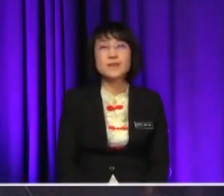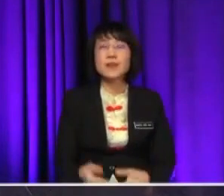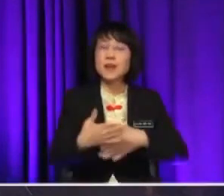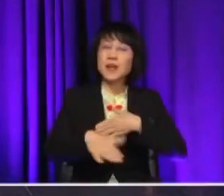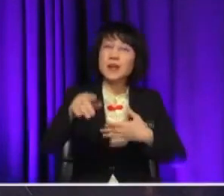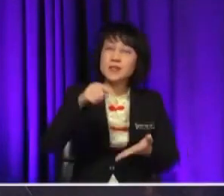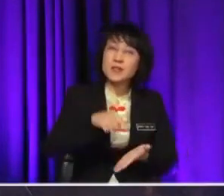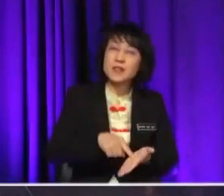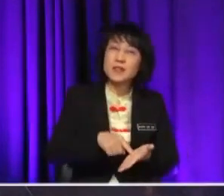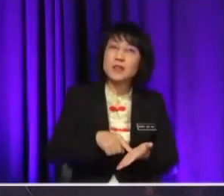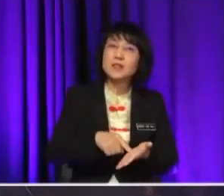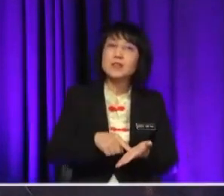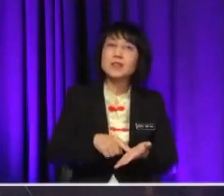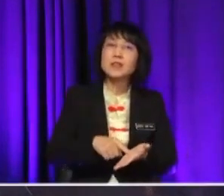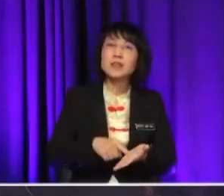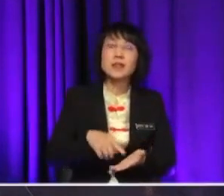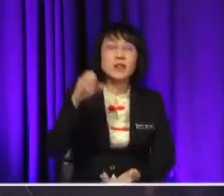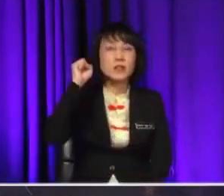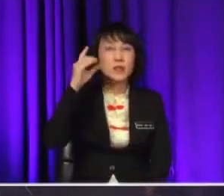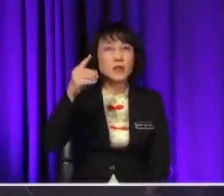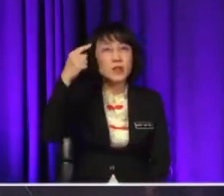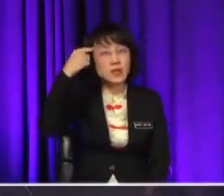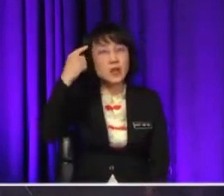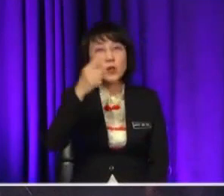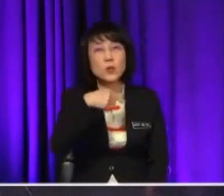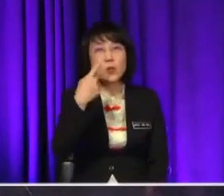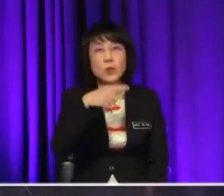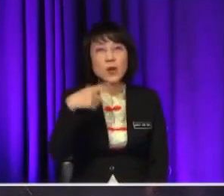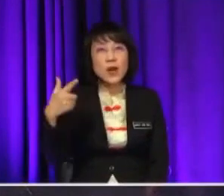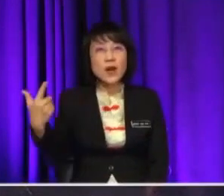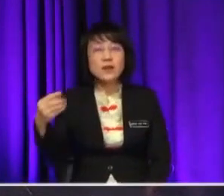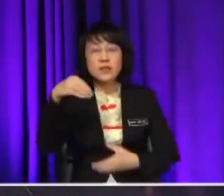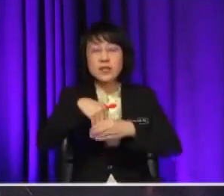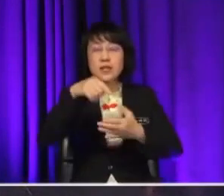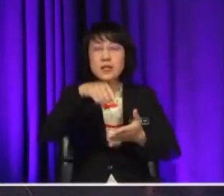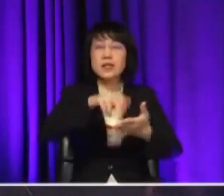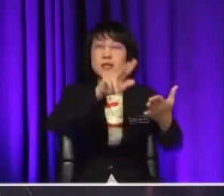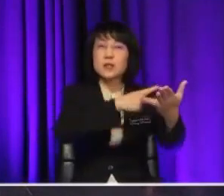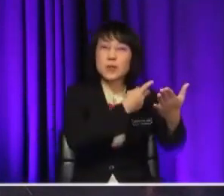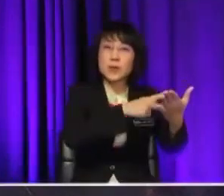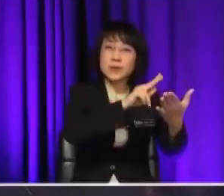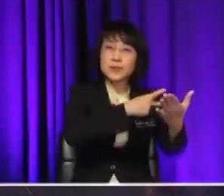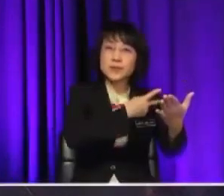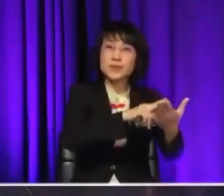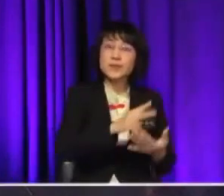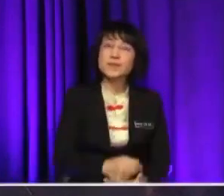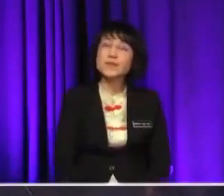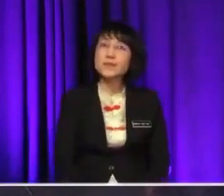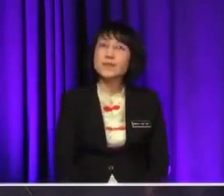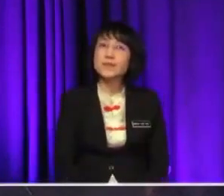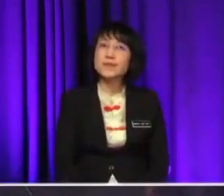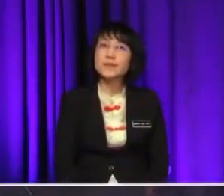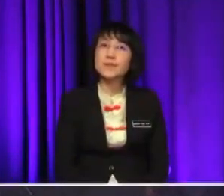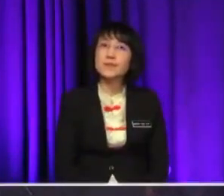they should think about who else is in this poem. Okay. Right? Now I know we are